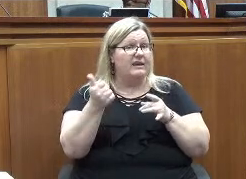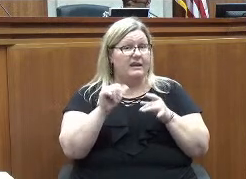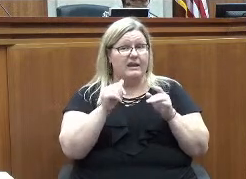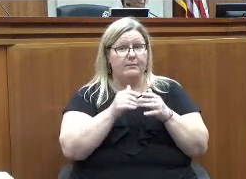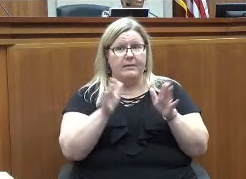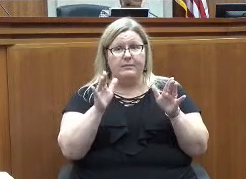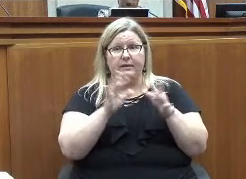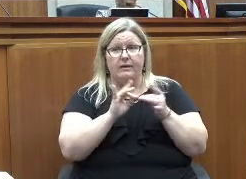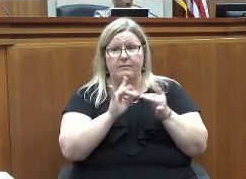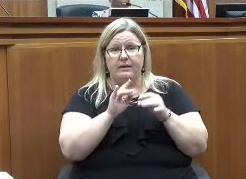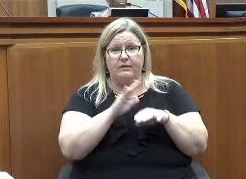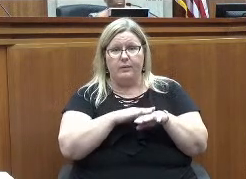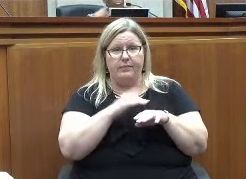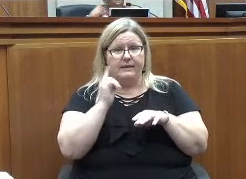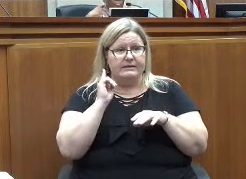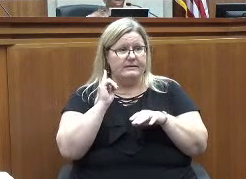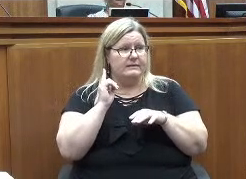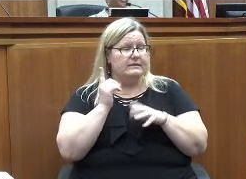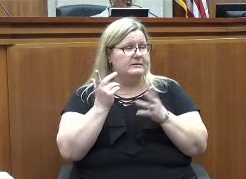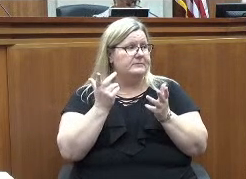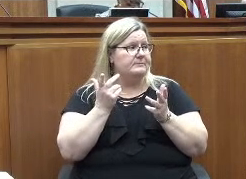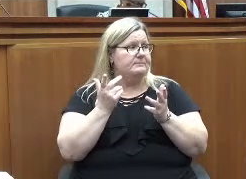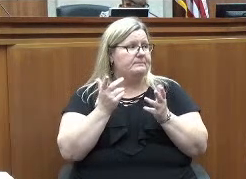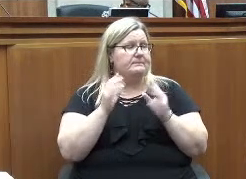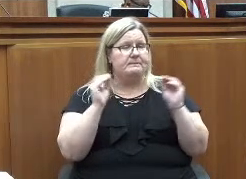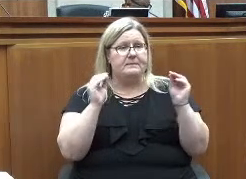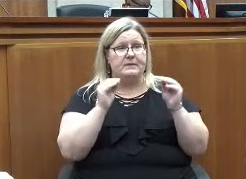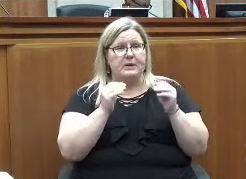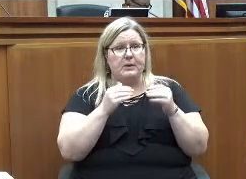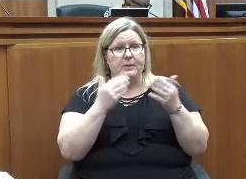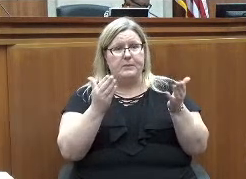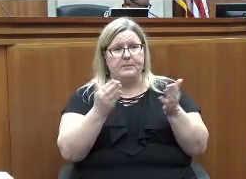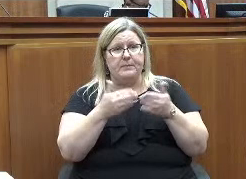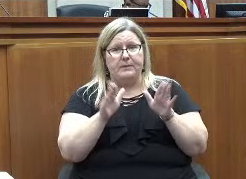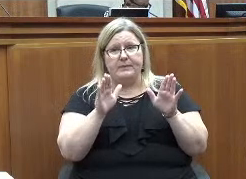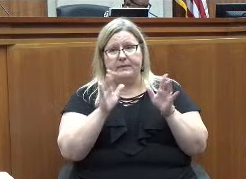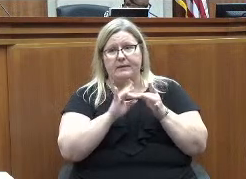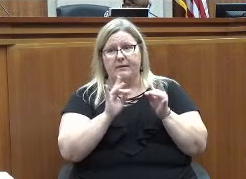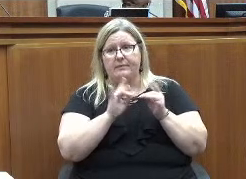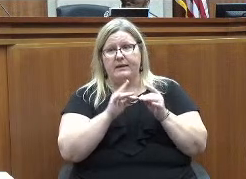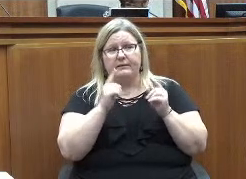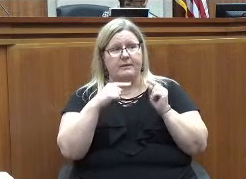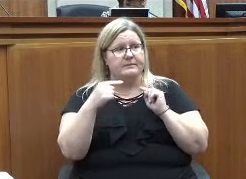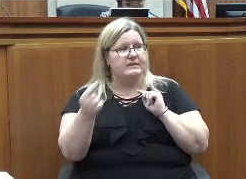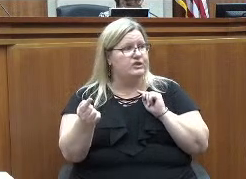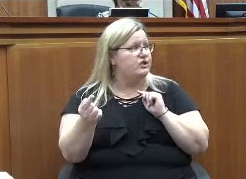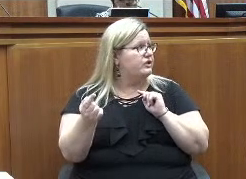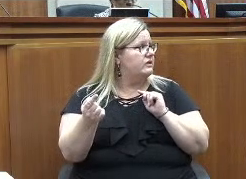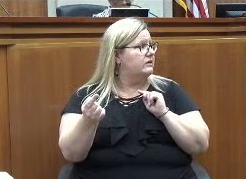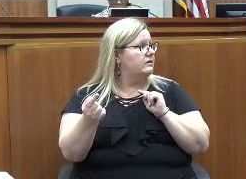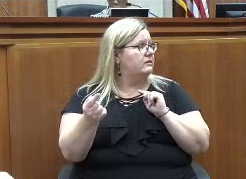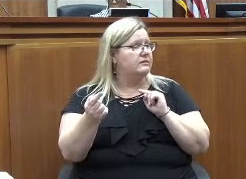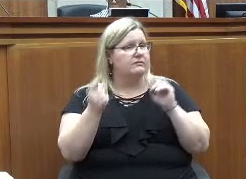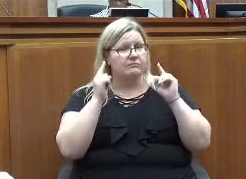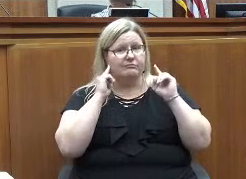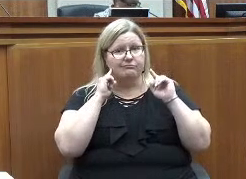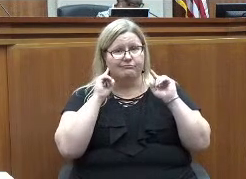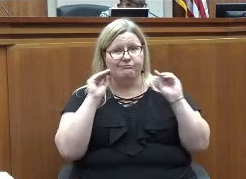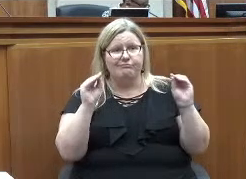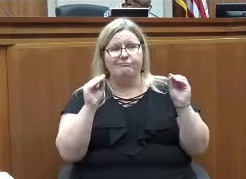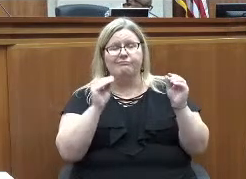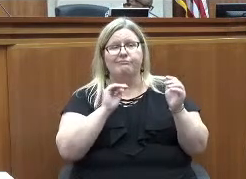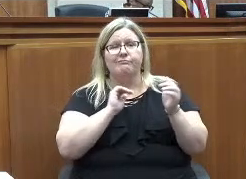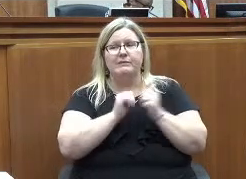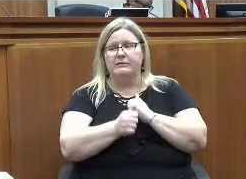item? Hearing no public comment, is there any opposition to the motion? Hearing none, motion passes.